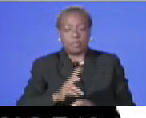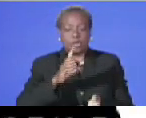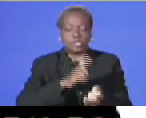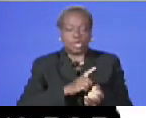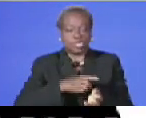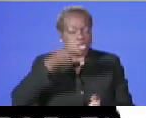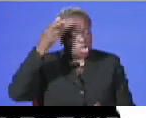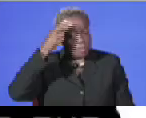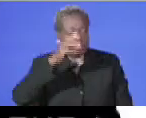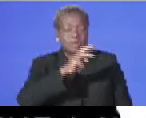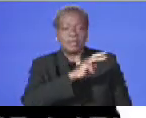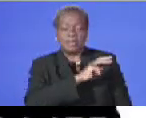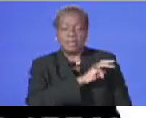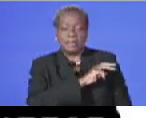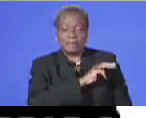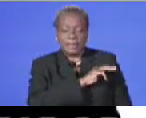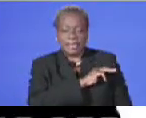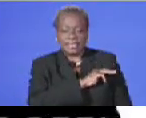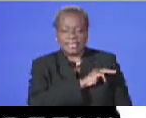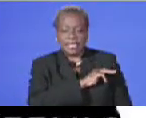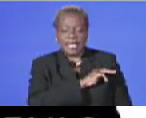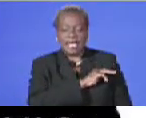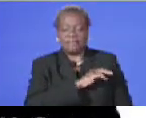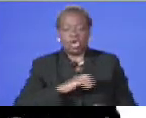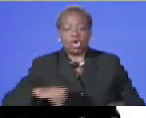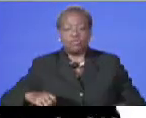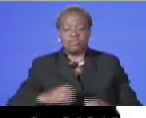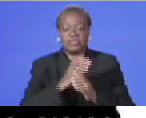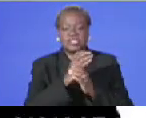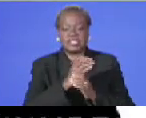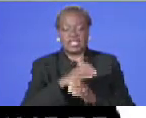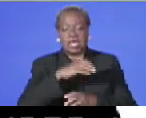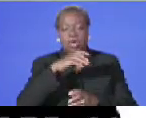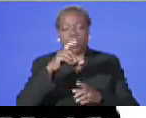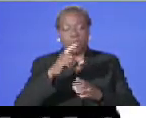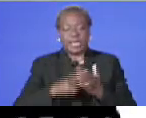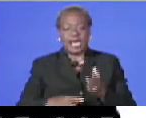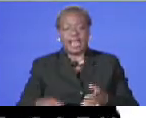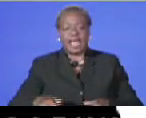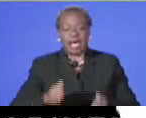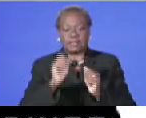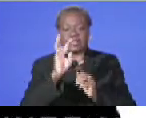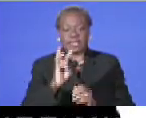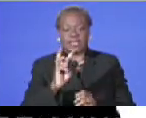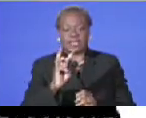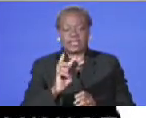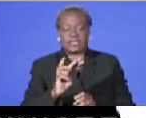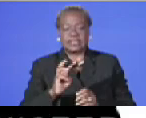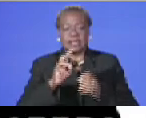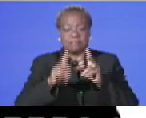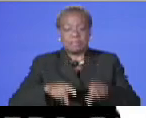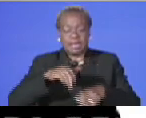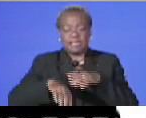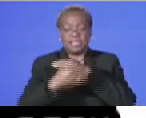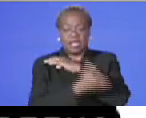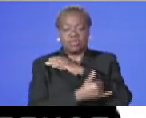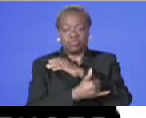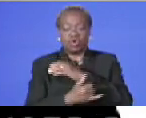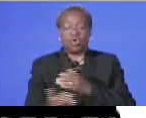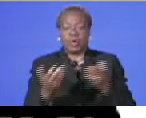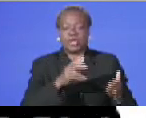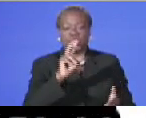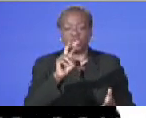amidst brewing controversy over a decision he made to allow six American permanent residents into the country who brought in